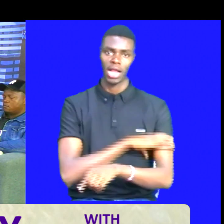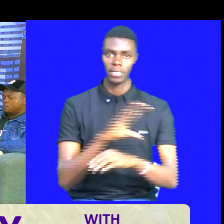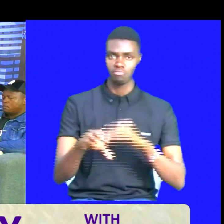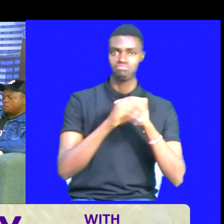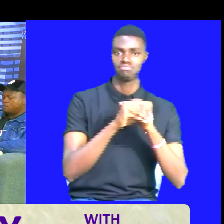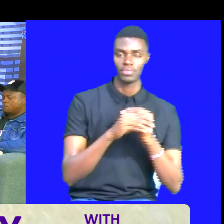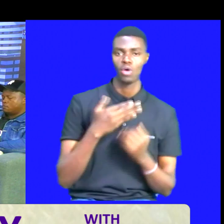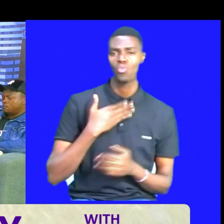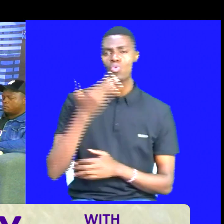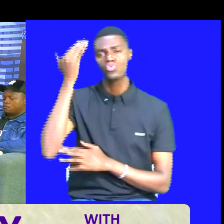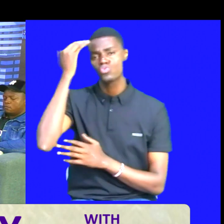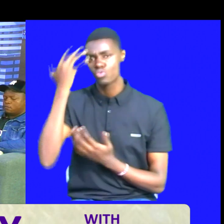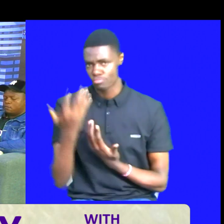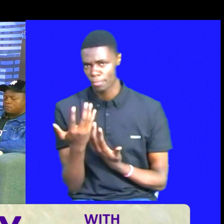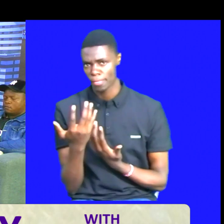kidogo. Yes, I would like to know